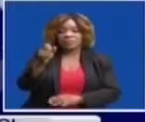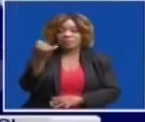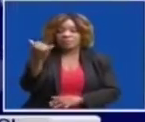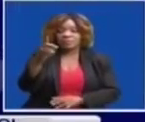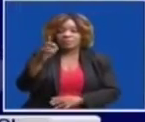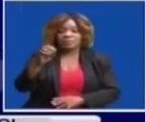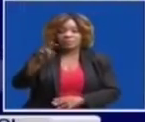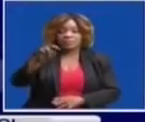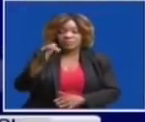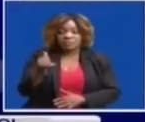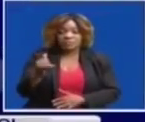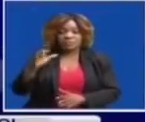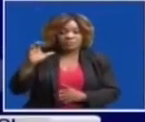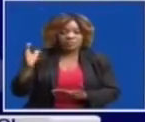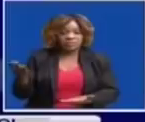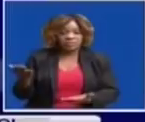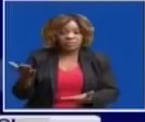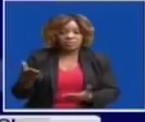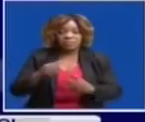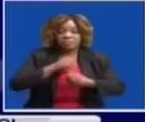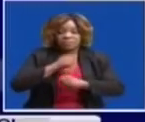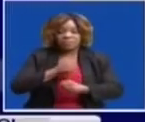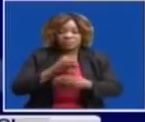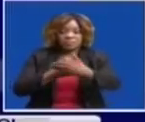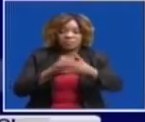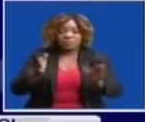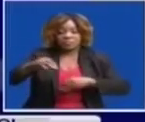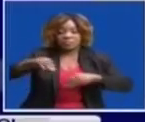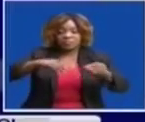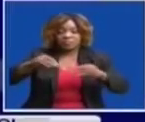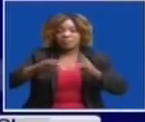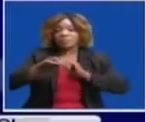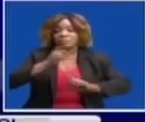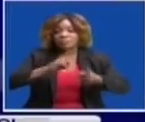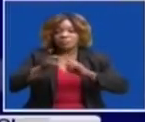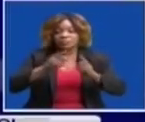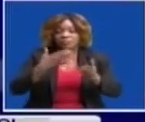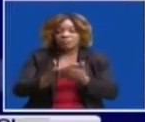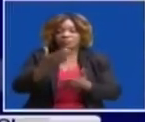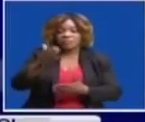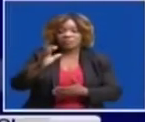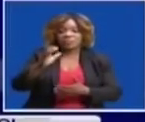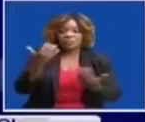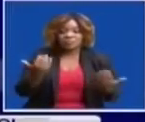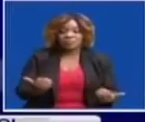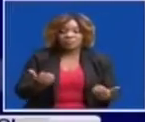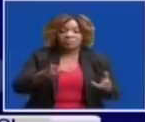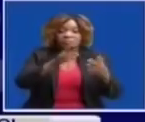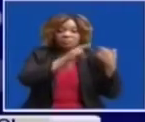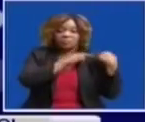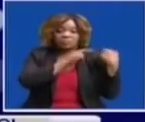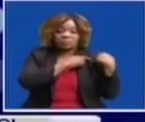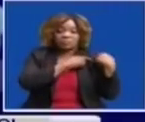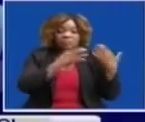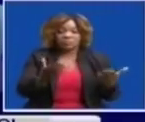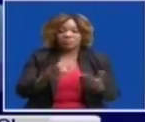Chivabuka said that the concept of a smart border management highlights customs' role in supporting the United